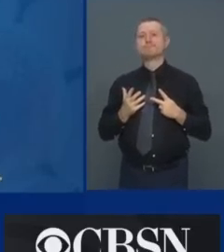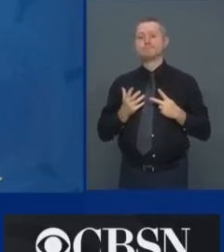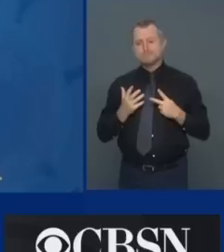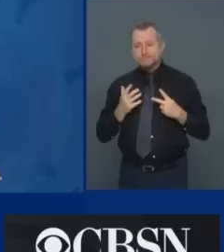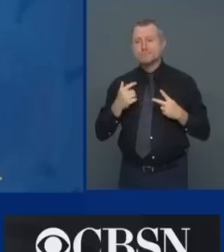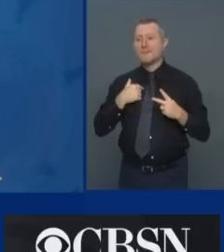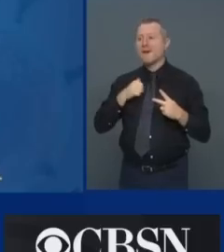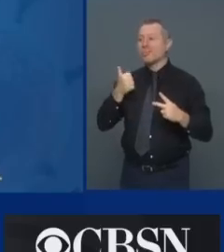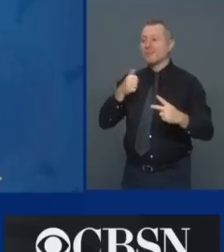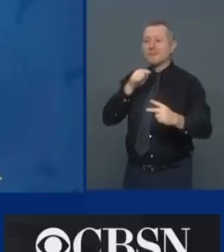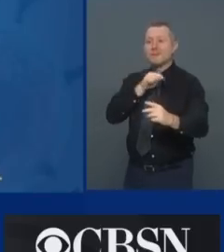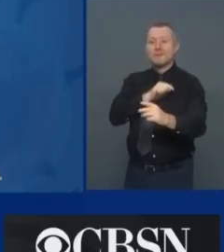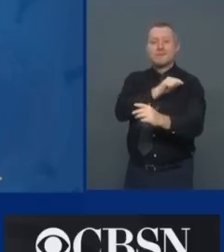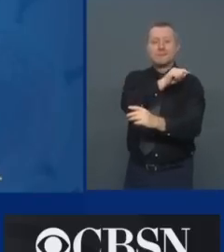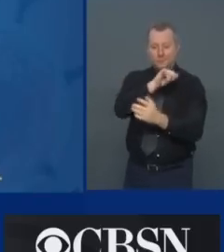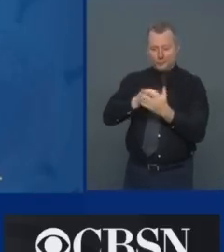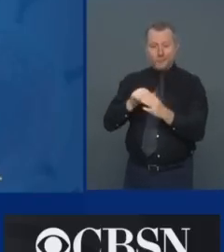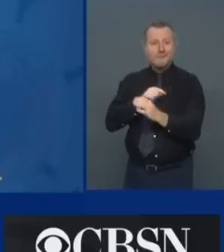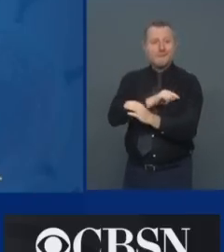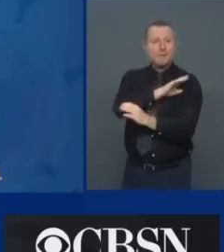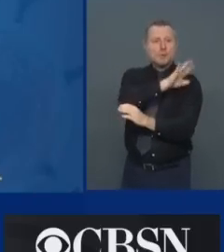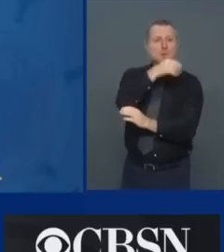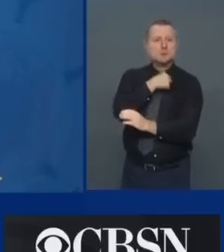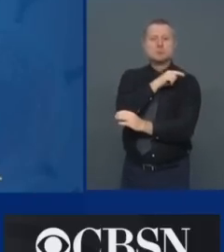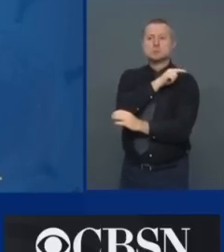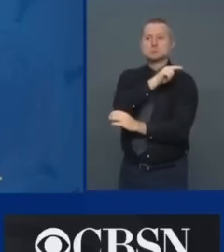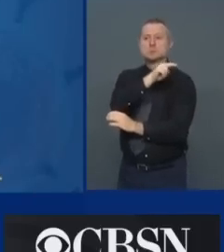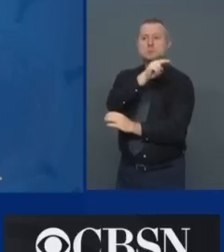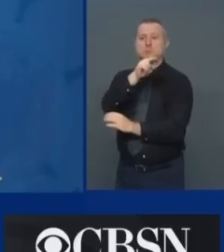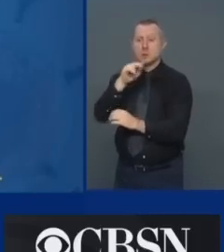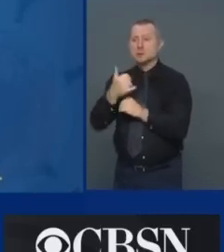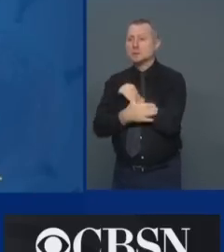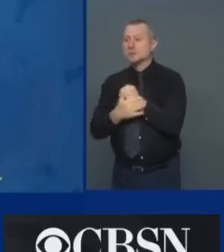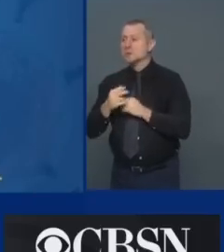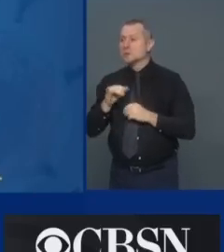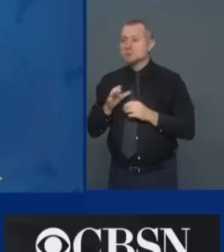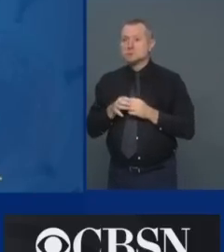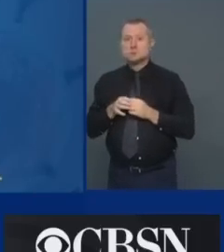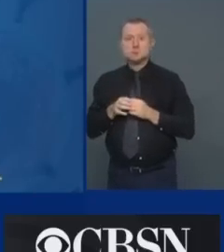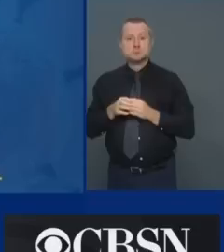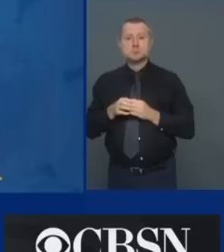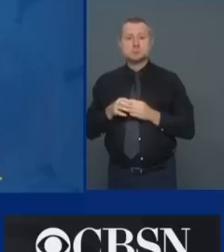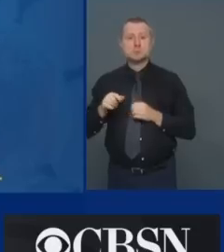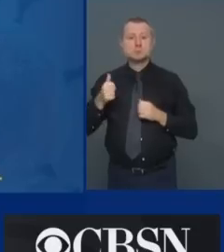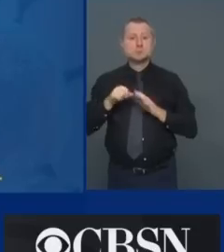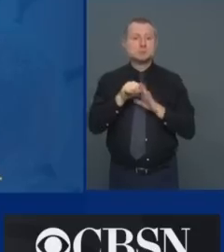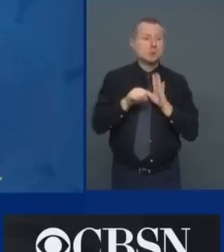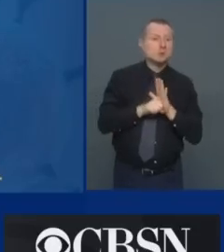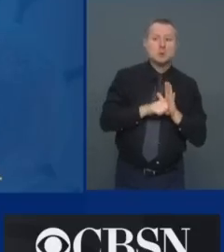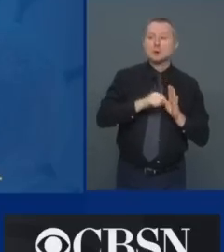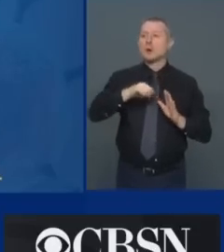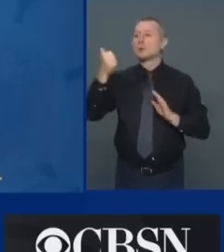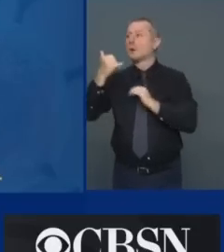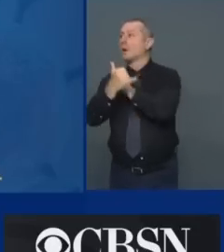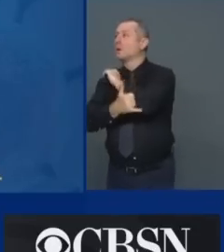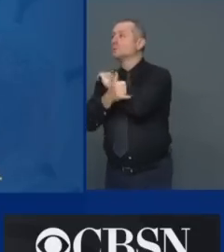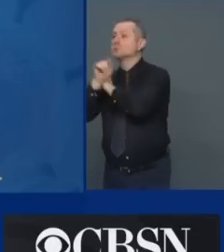a function of what happens in the other states and the other countries. People are flying into our airports, people are driving